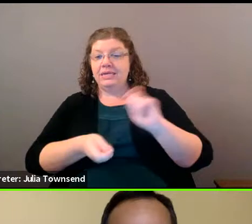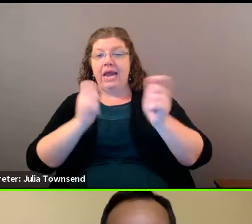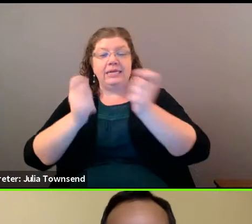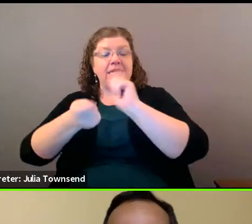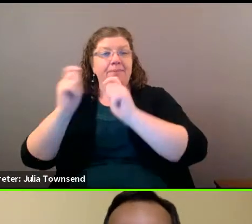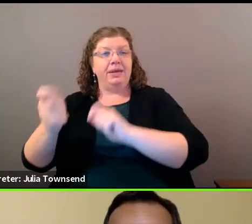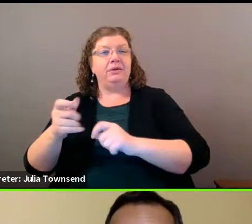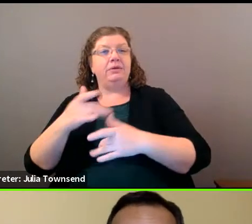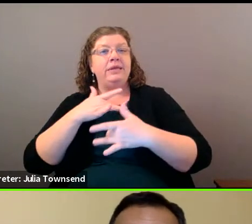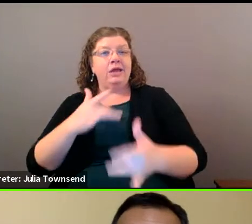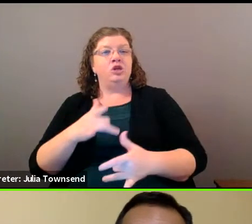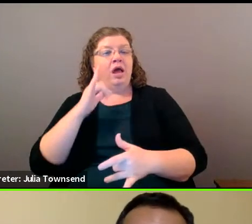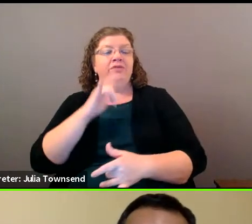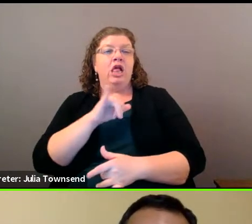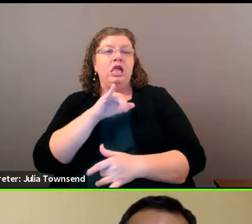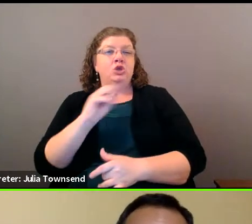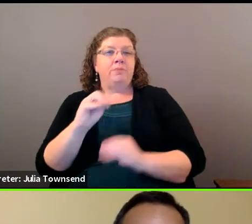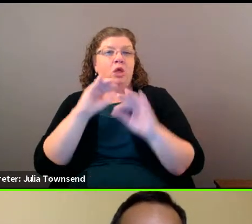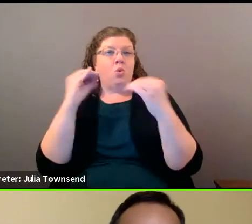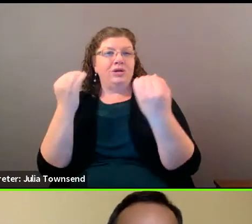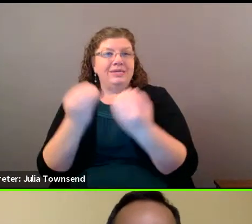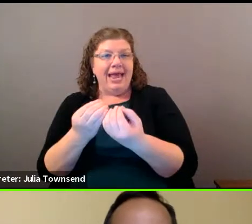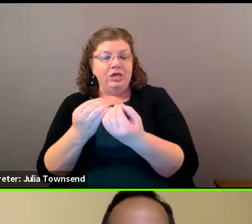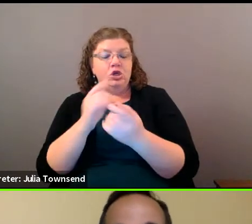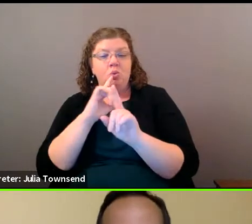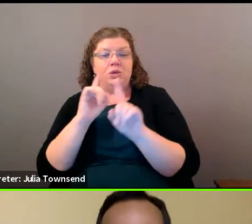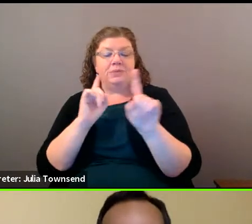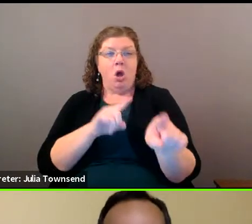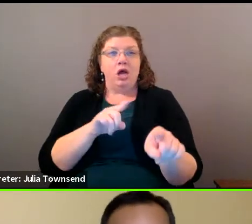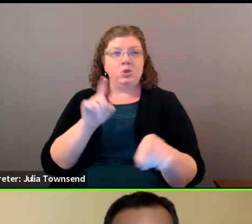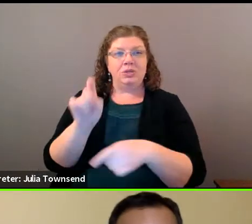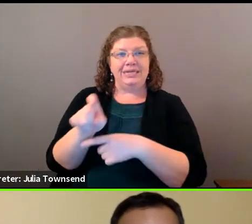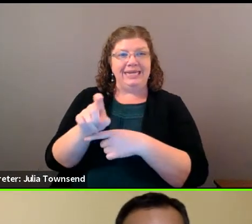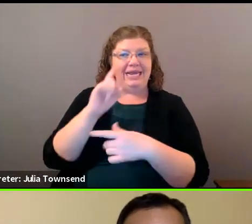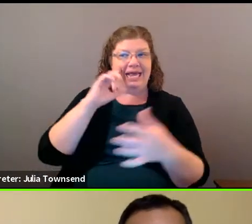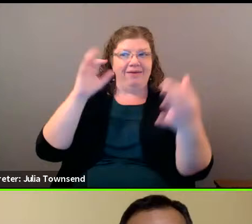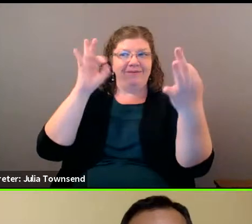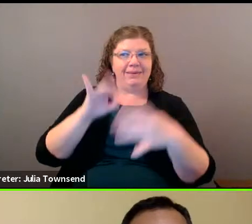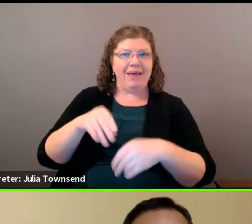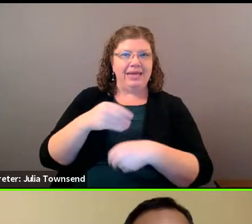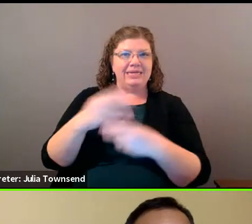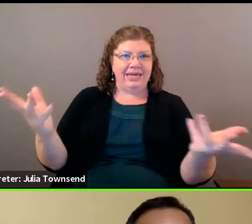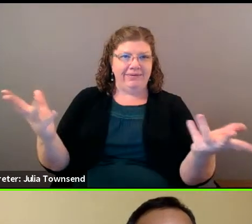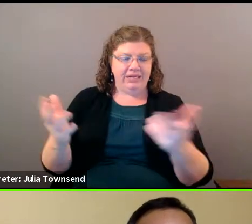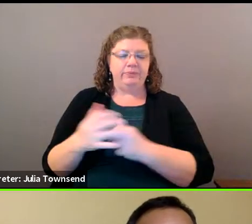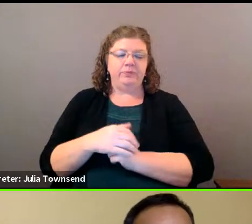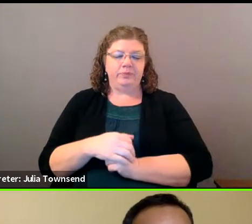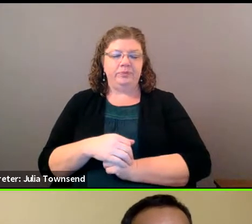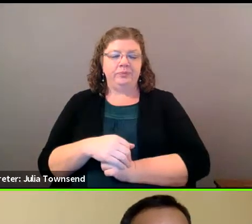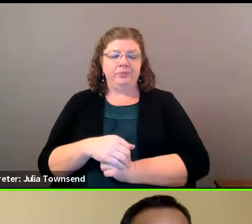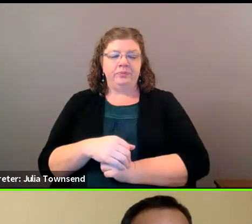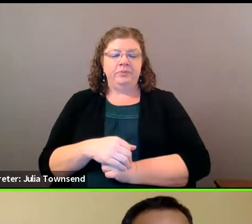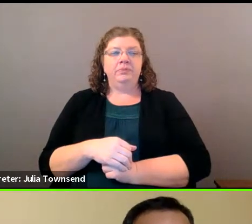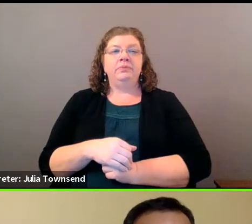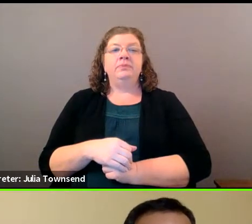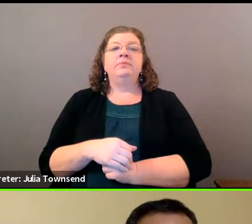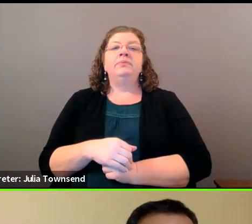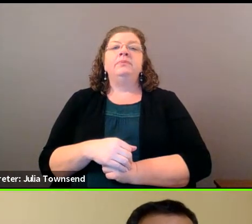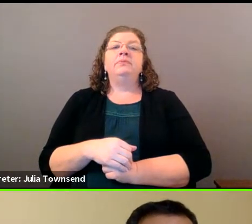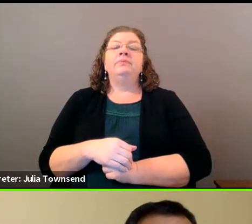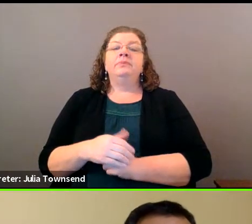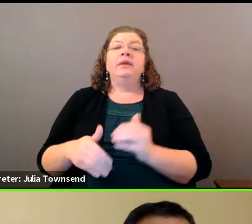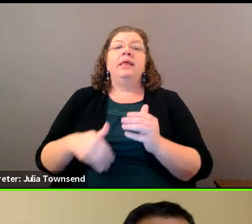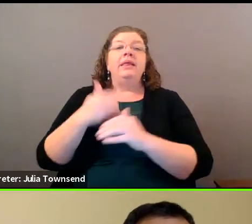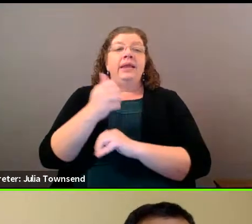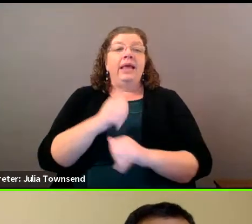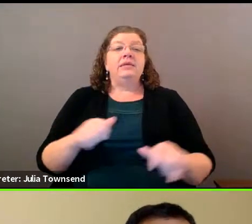the Illustrative Math organization to respond to the need when feedback is given. Go ahead and go to the next